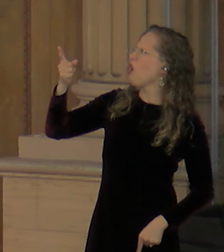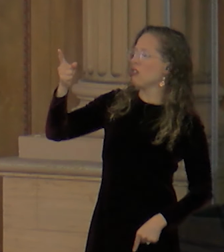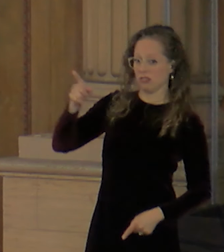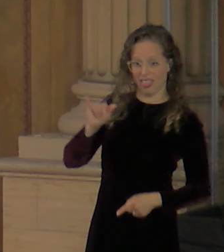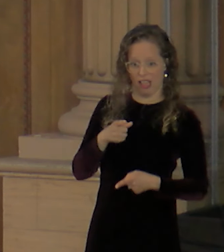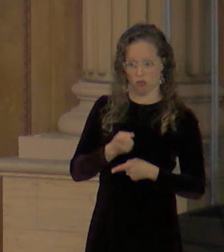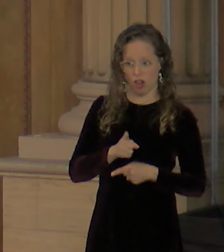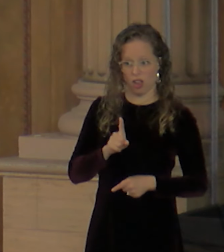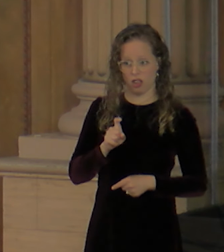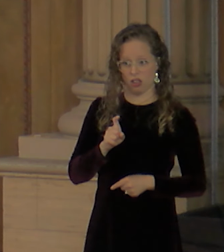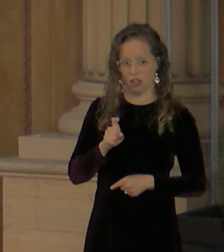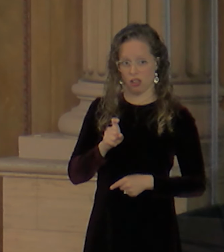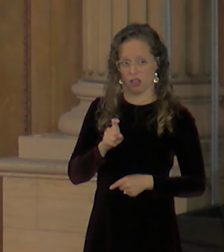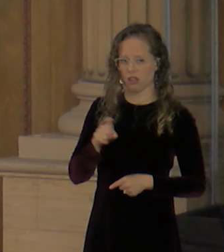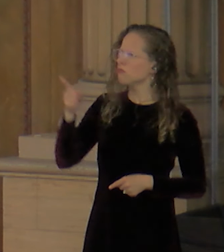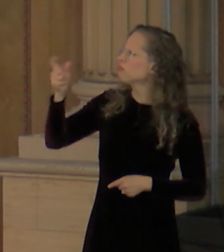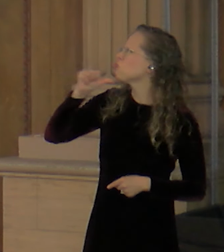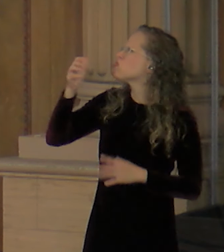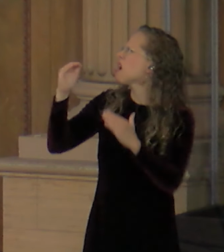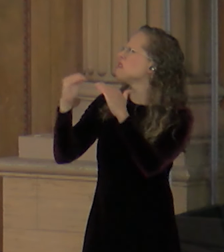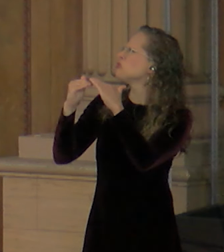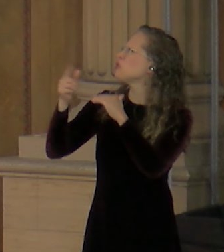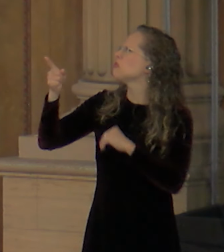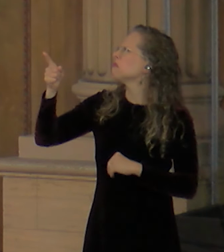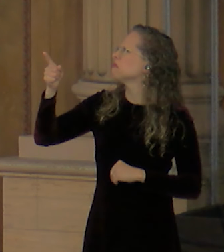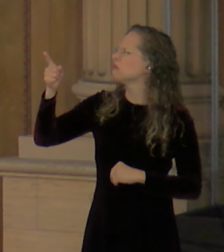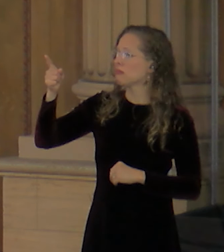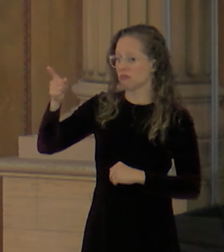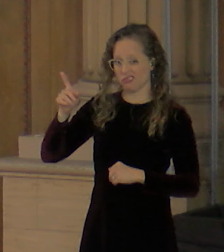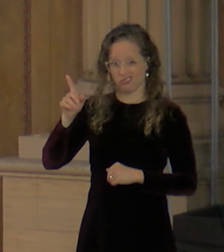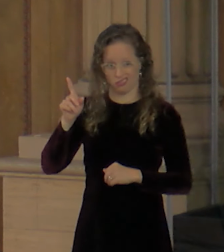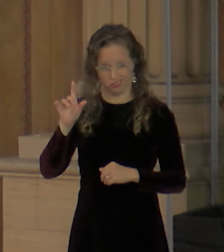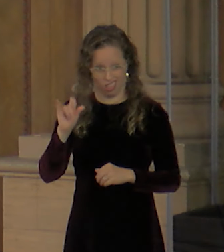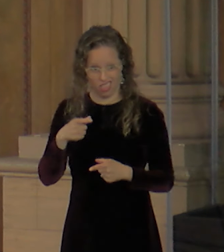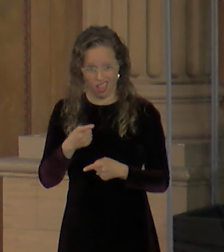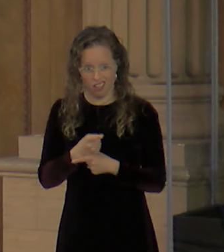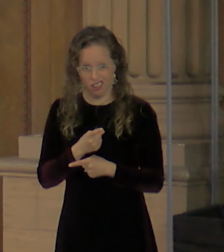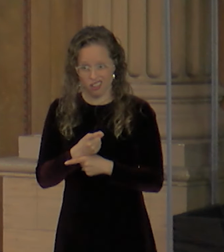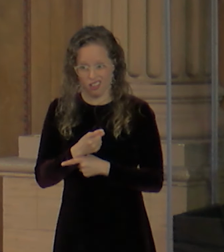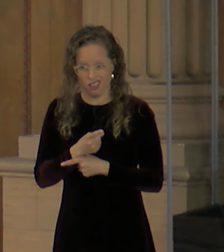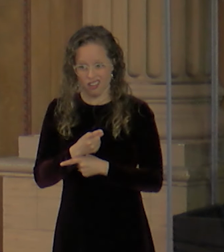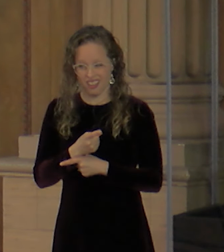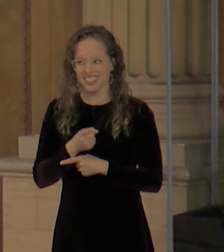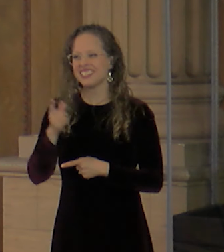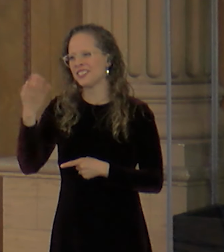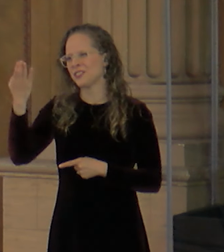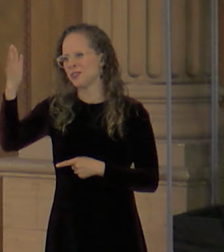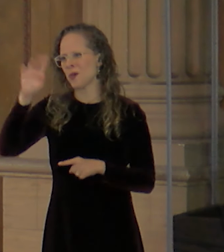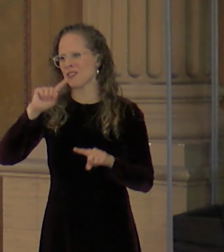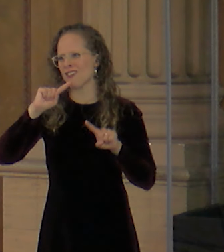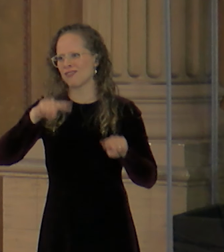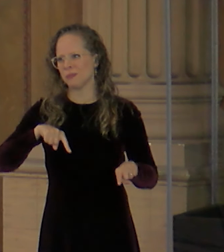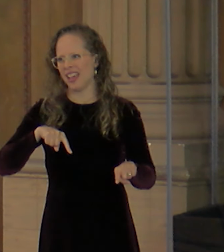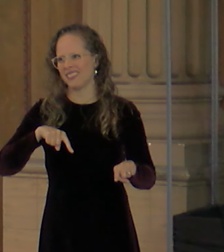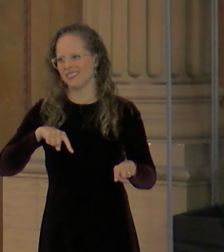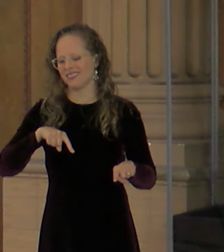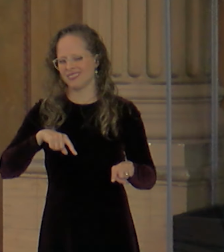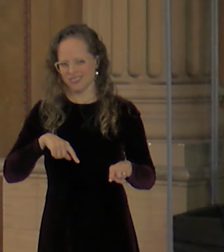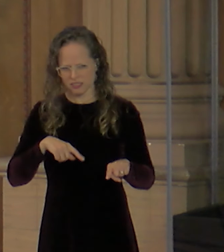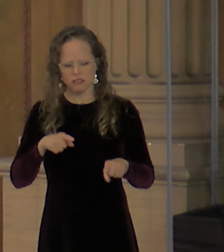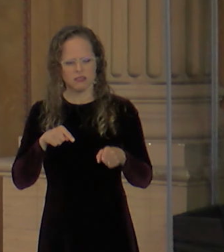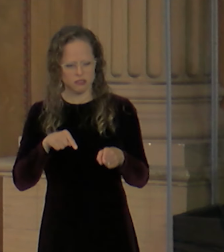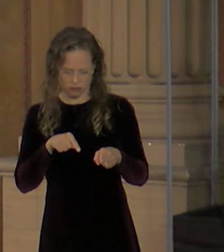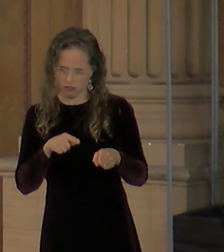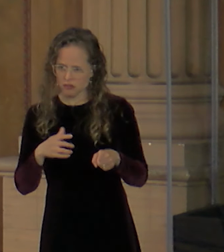Job right to say that God is unjust? And God basically gives a 3-part answer to that question. Starting in verse 9, he says, Have you